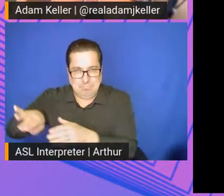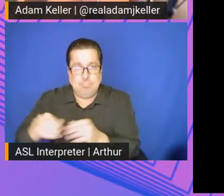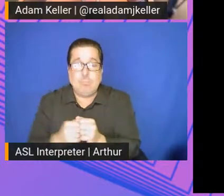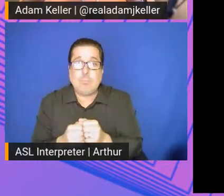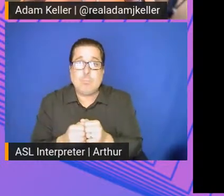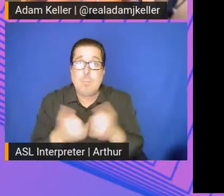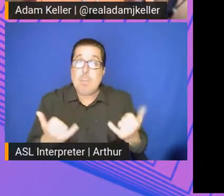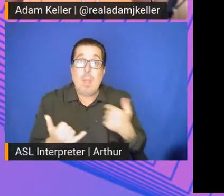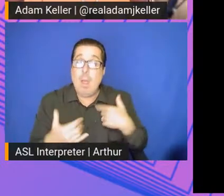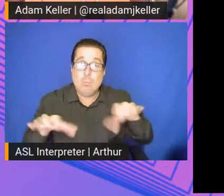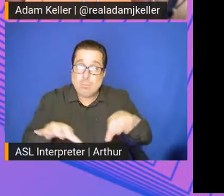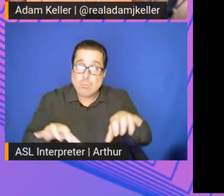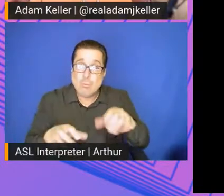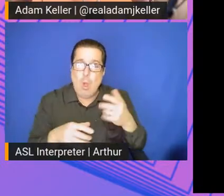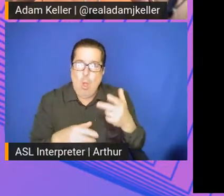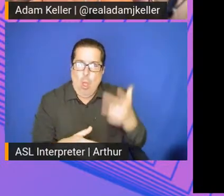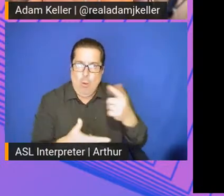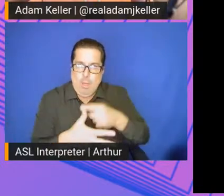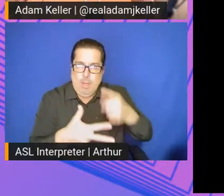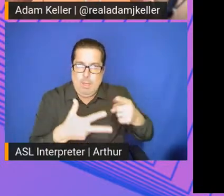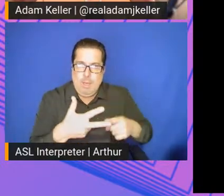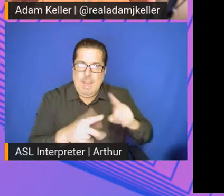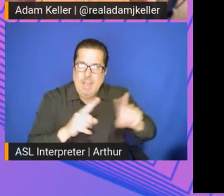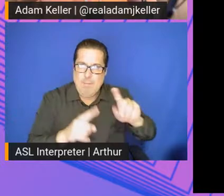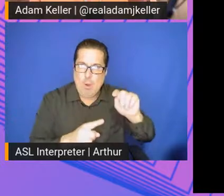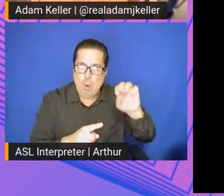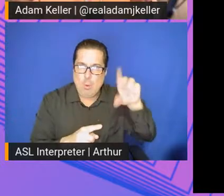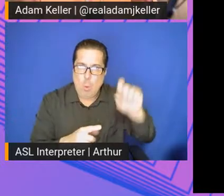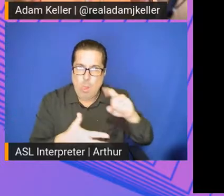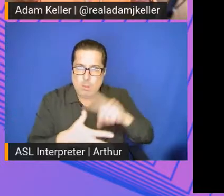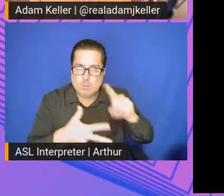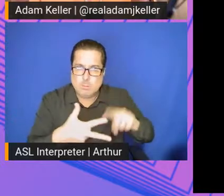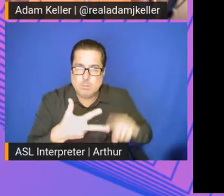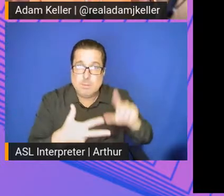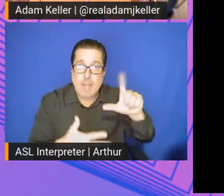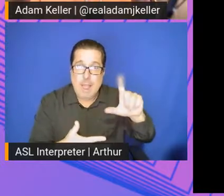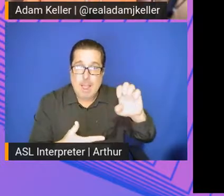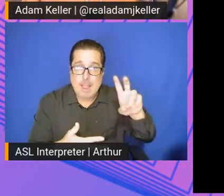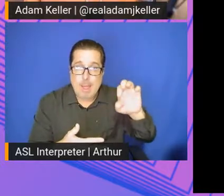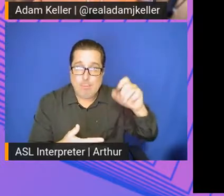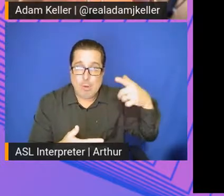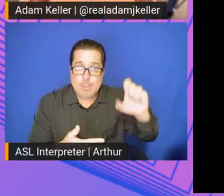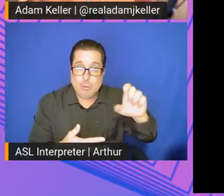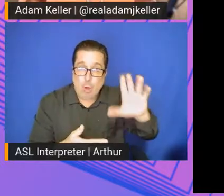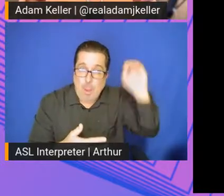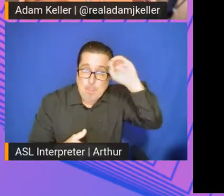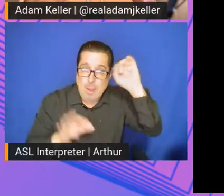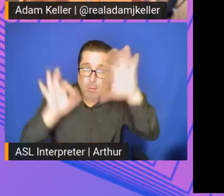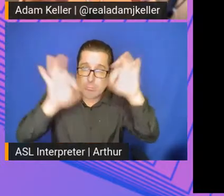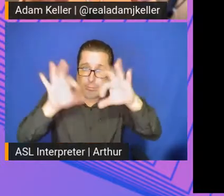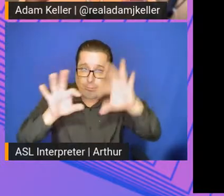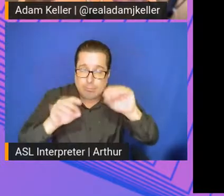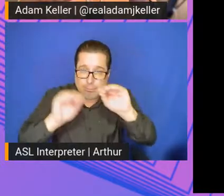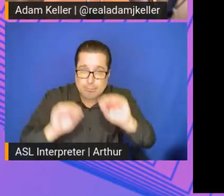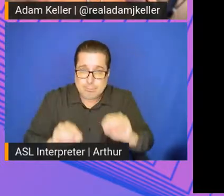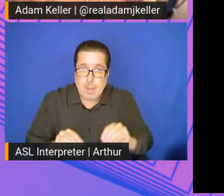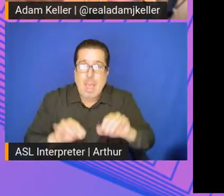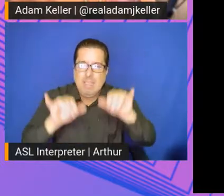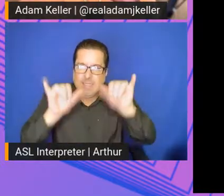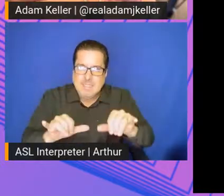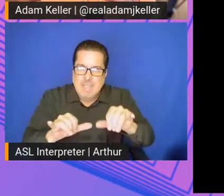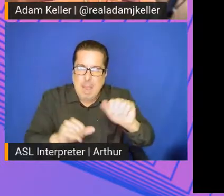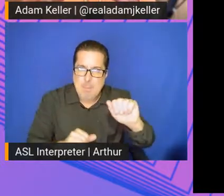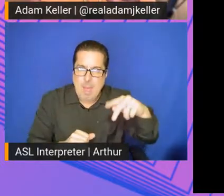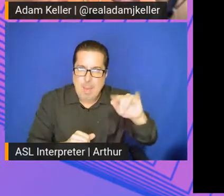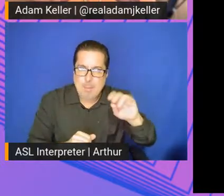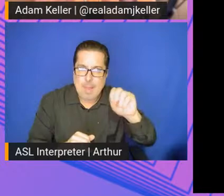able to take 3 different tools, leverage the opinion built into those tools to deploy the same application. And really all it